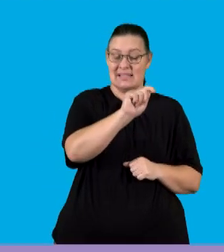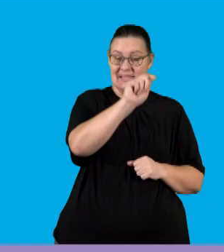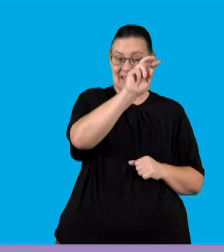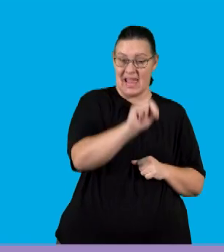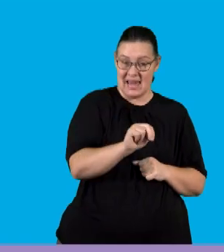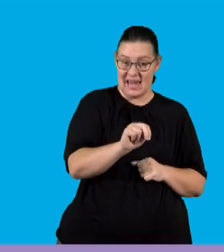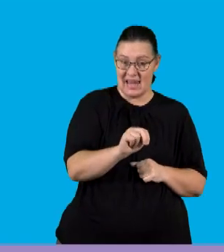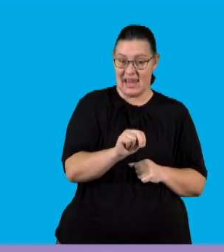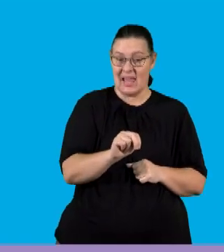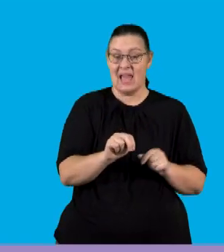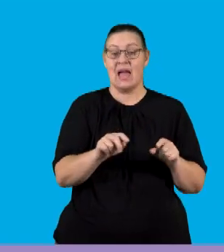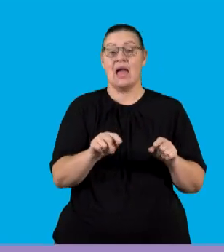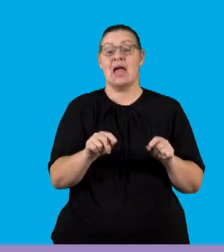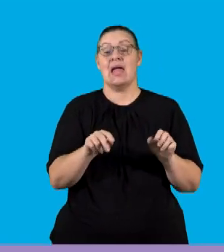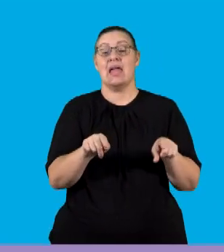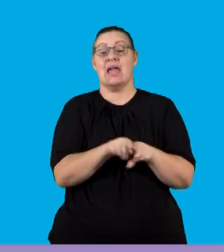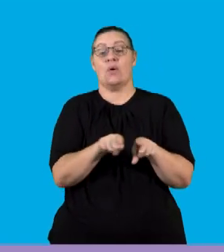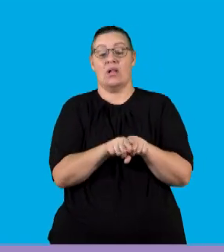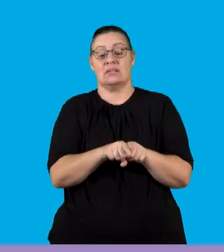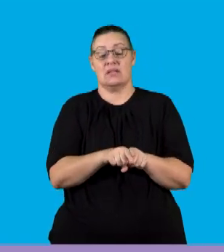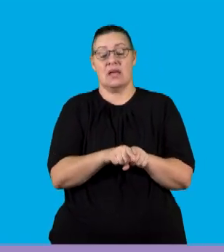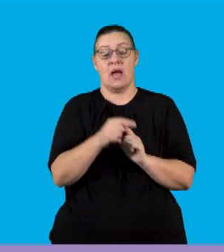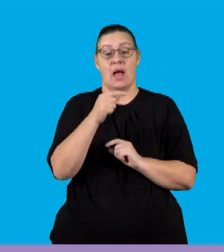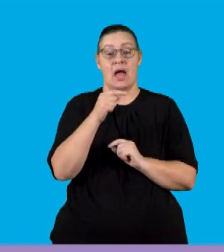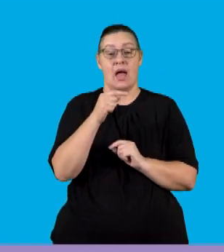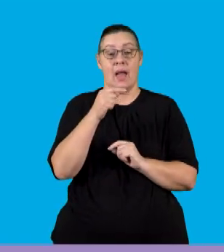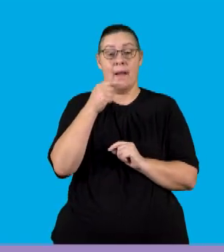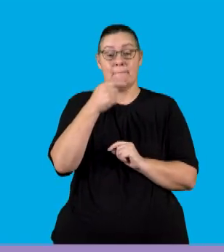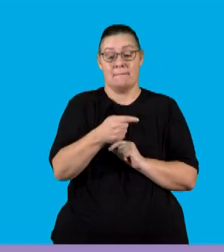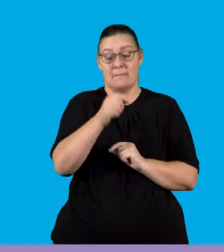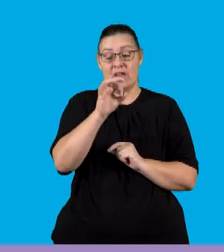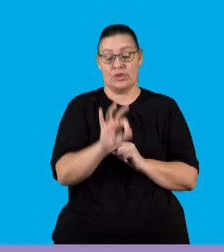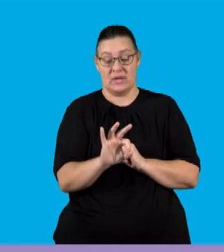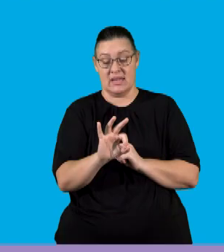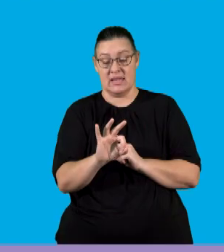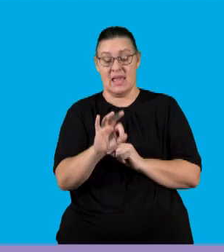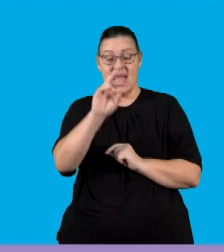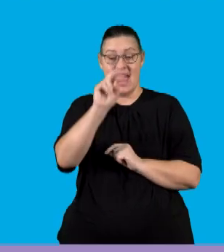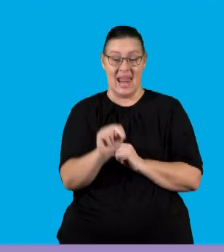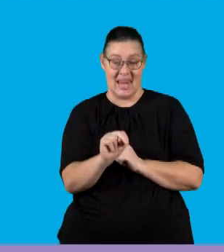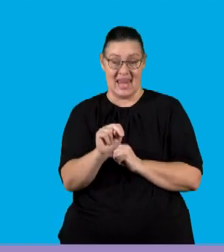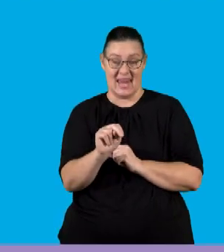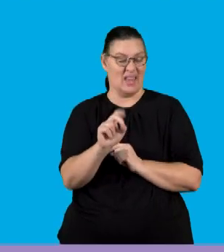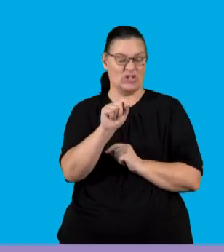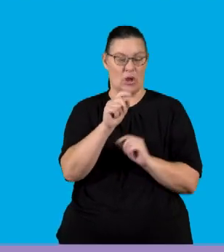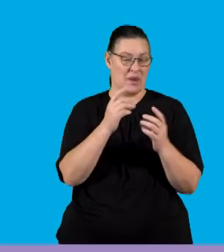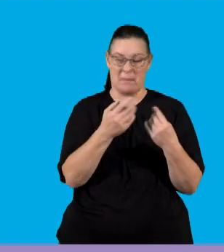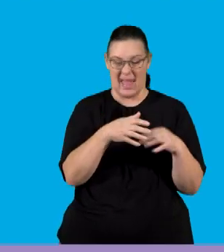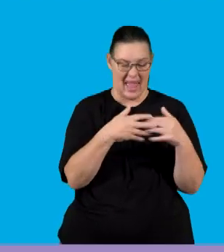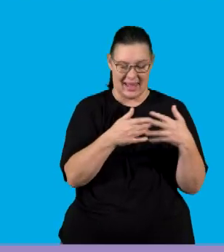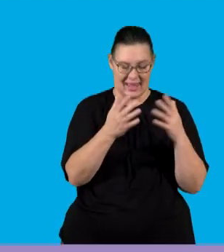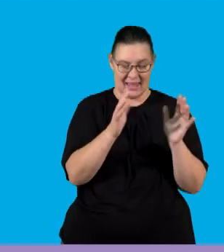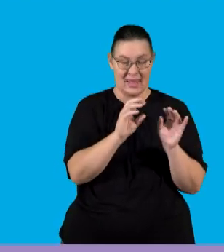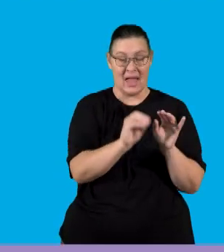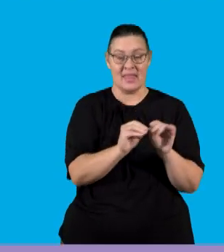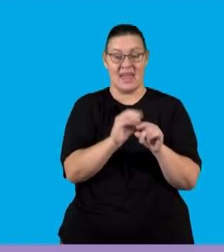rule, we are going to take the constant difference multiplied by any term number,